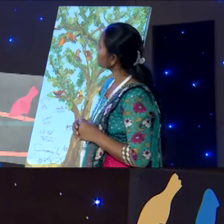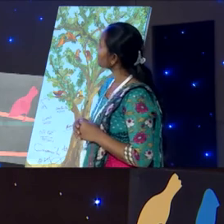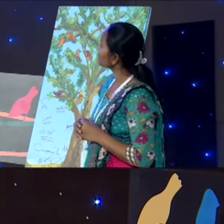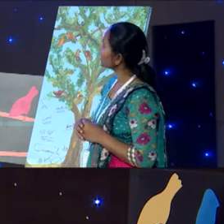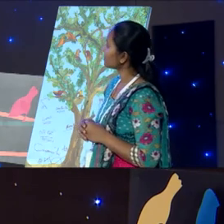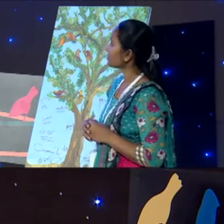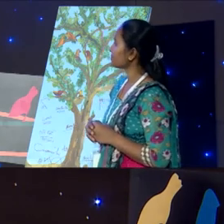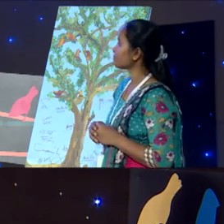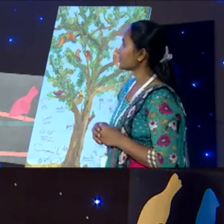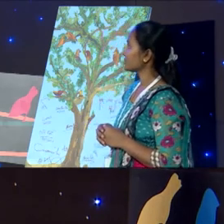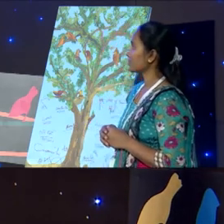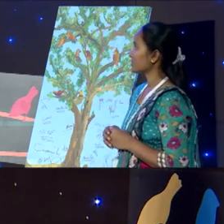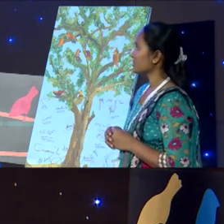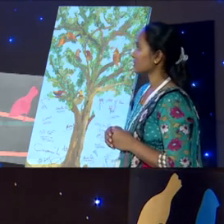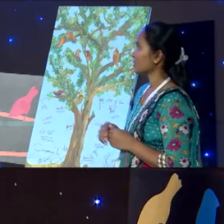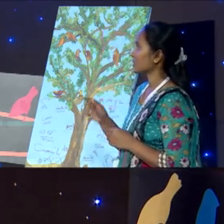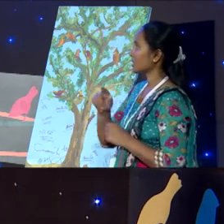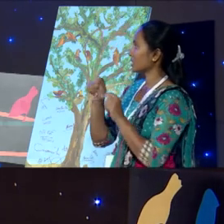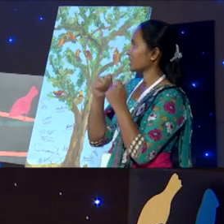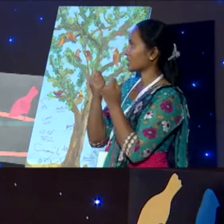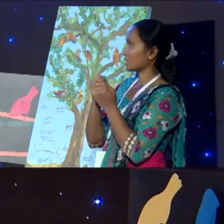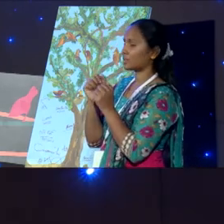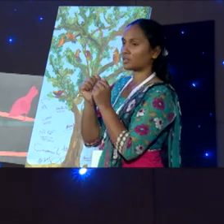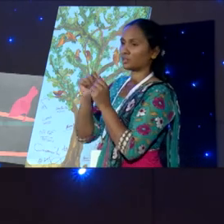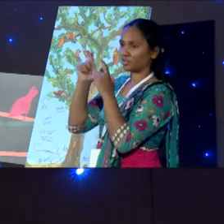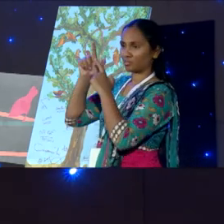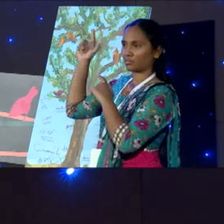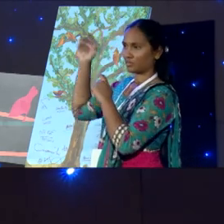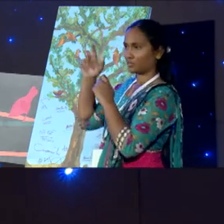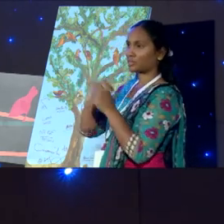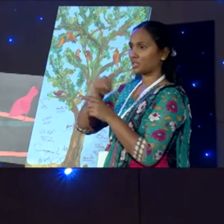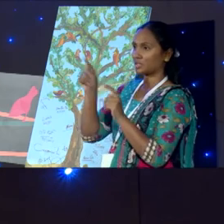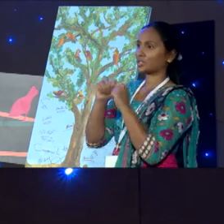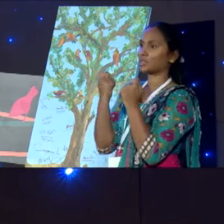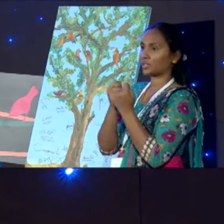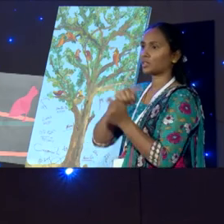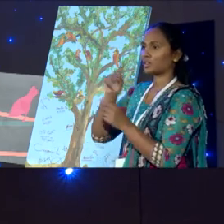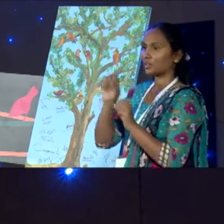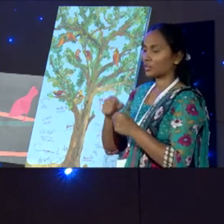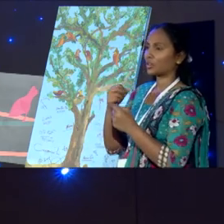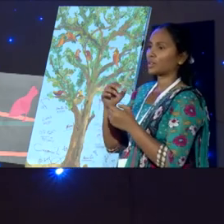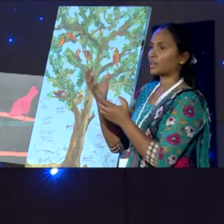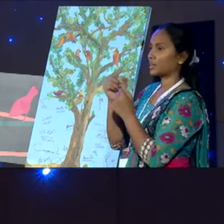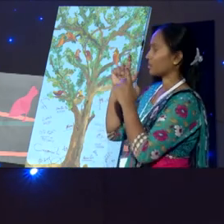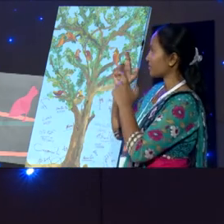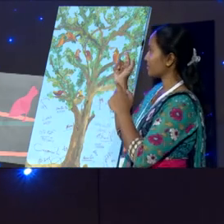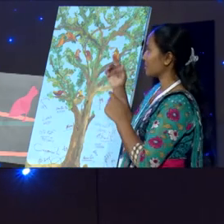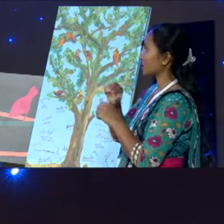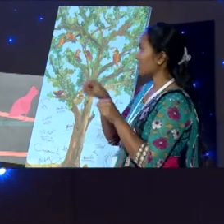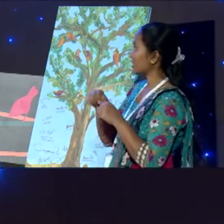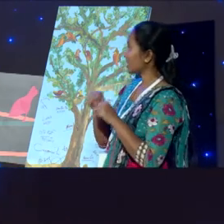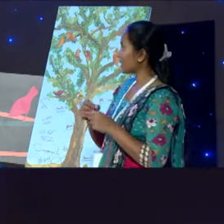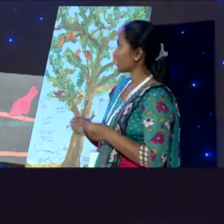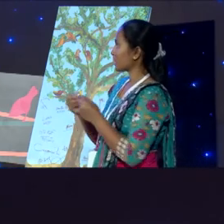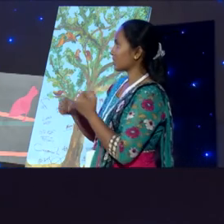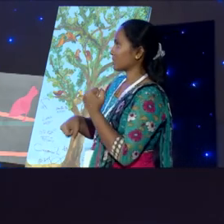caretaker, our maid, in the team picture because she's a part of this. She takes care of us so that we can make the product and we can focus. So everyone's included in my